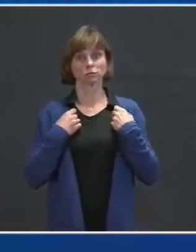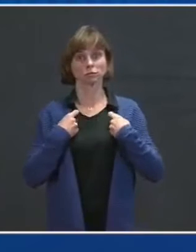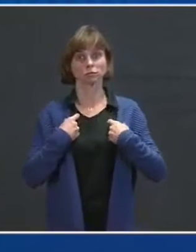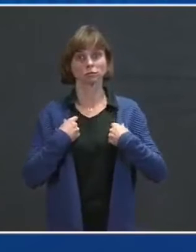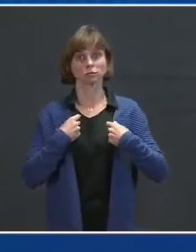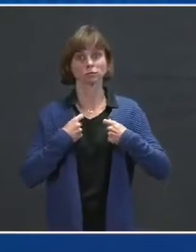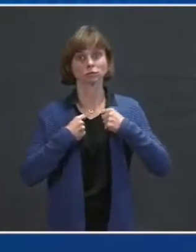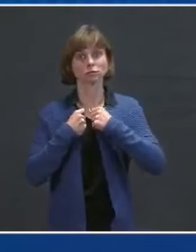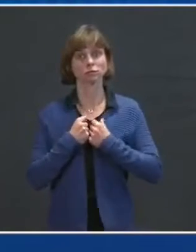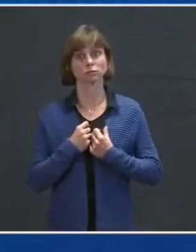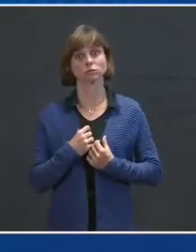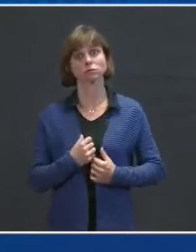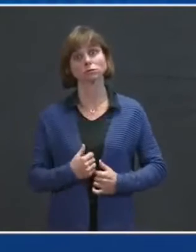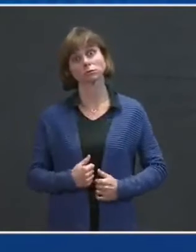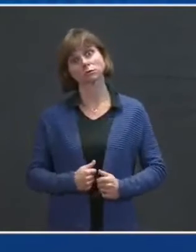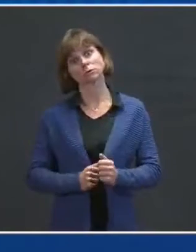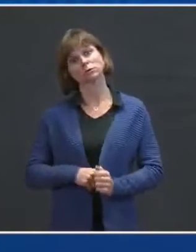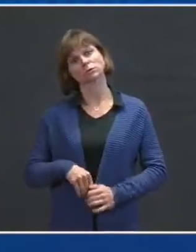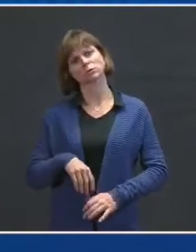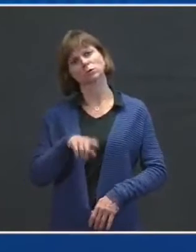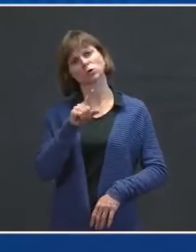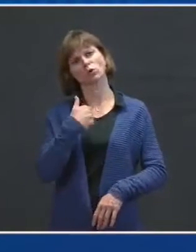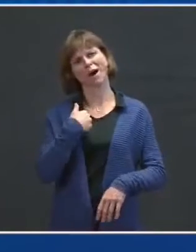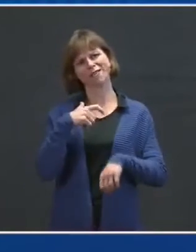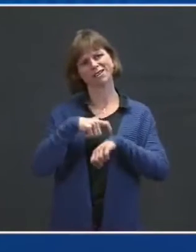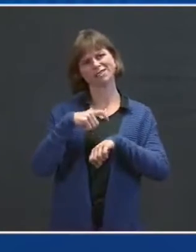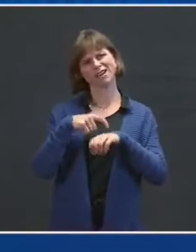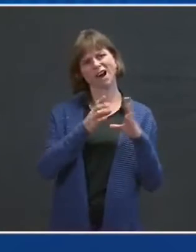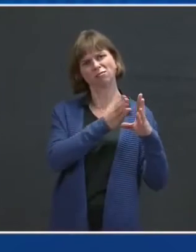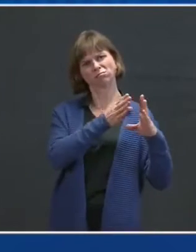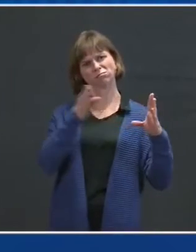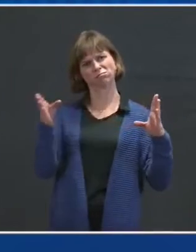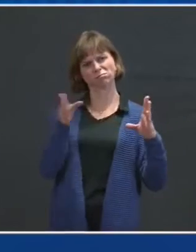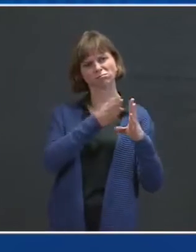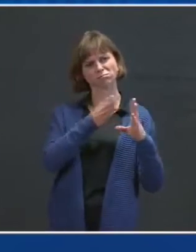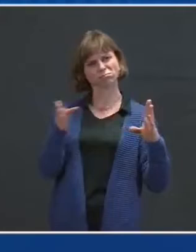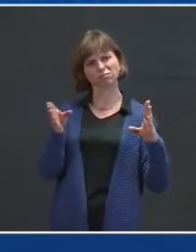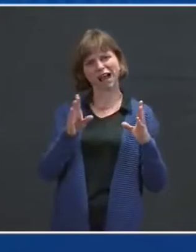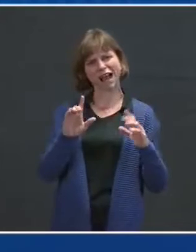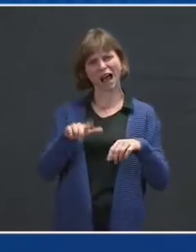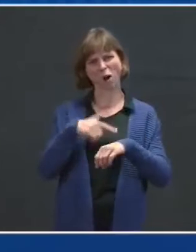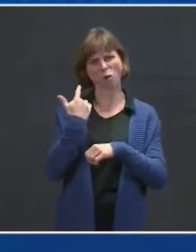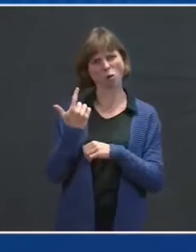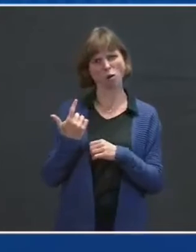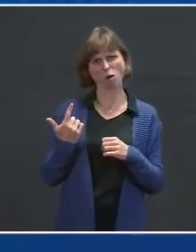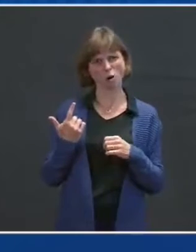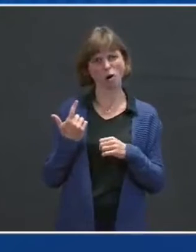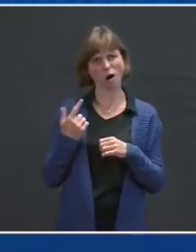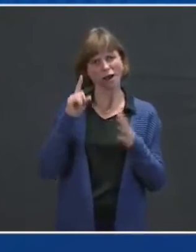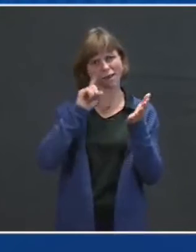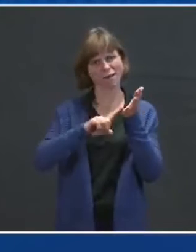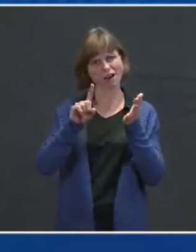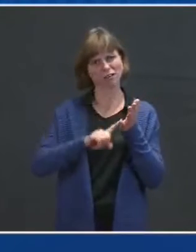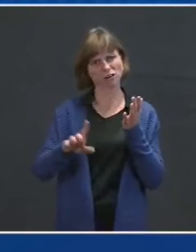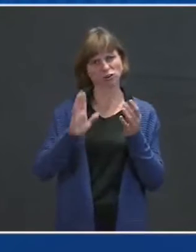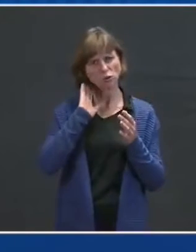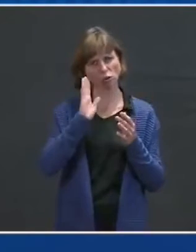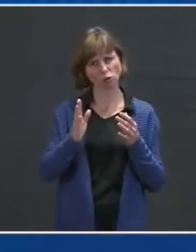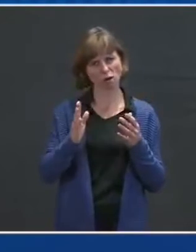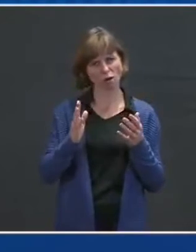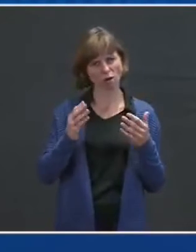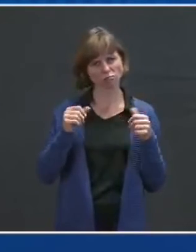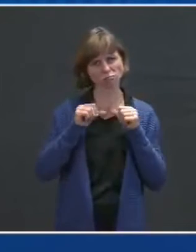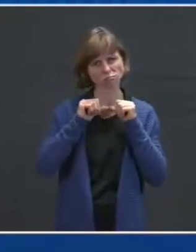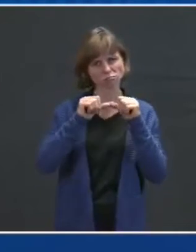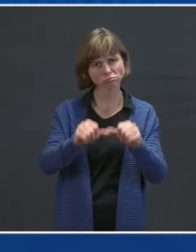to 30,000 footage, do you have a time frame in terms of how long this investigation will take? And then Obviously, you're not going to lay out specific details of what you will do